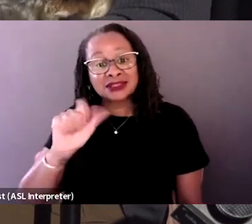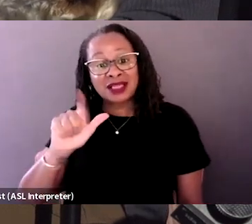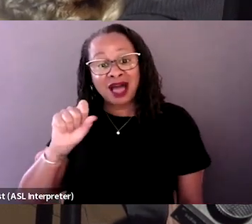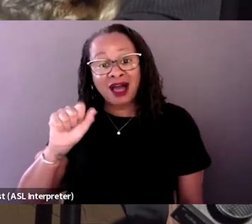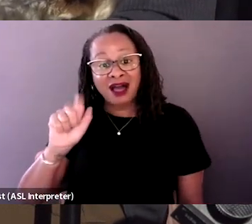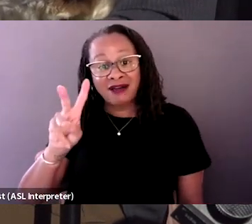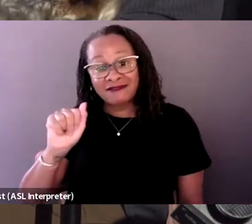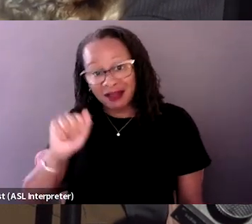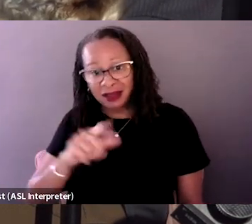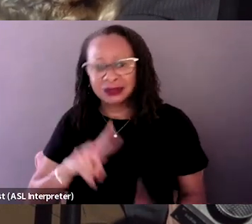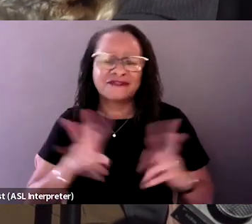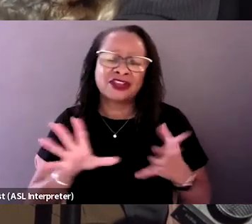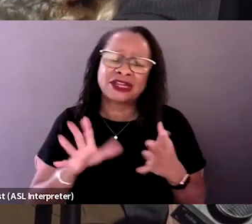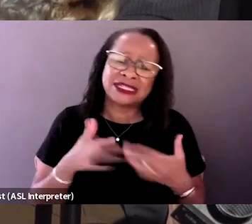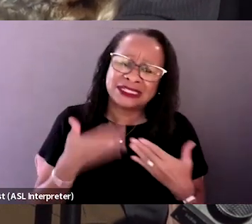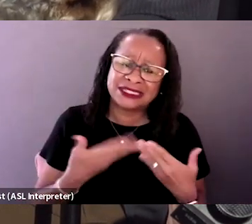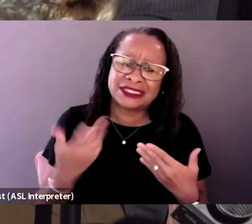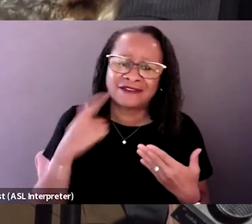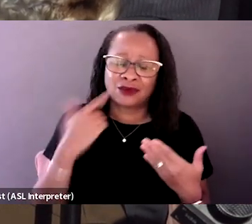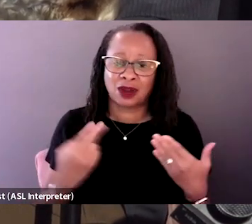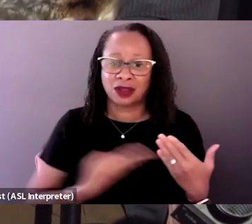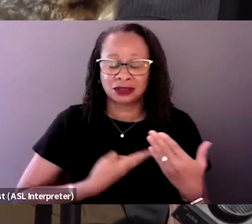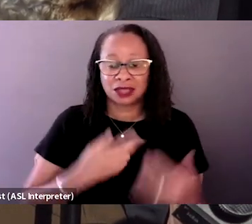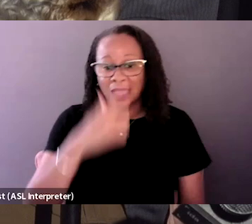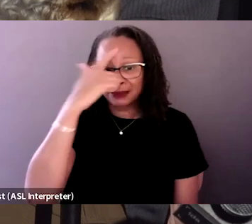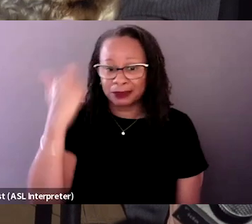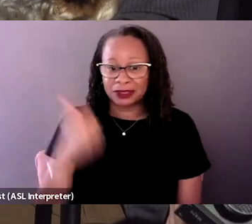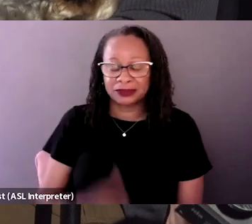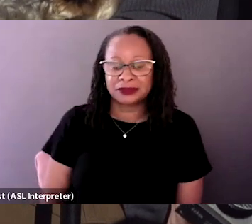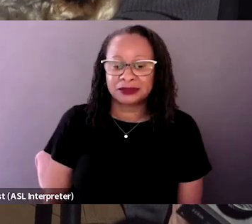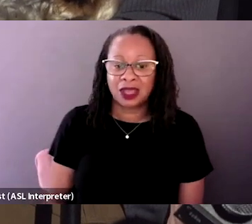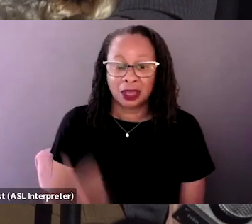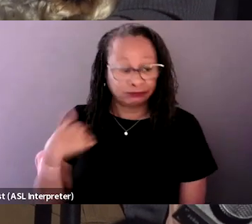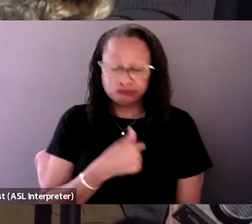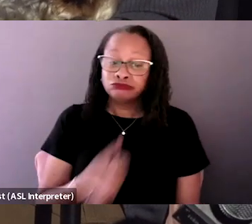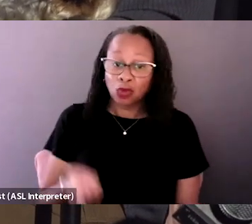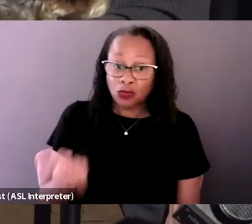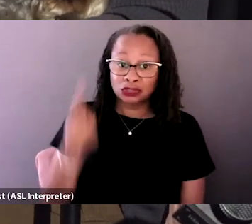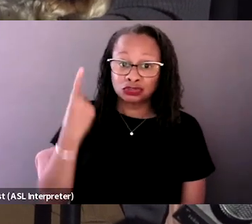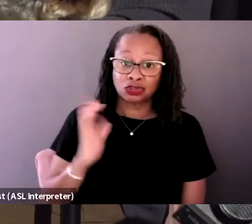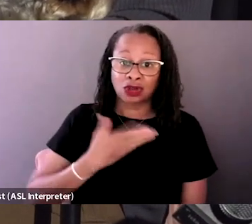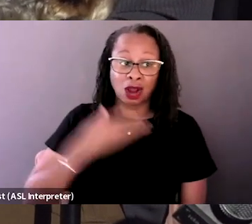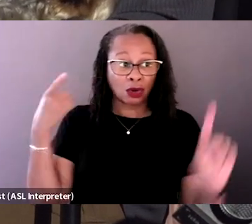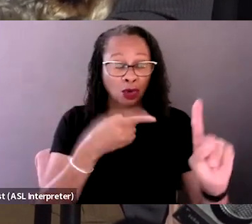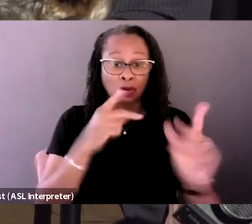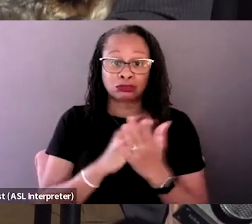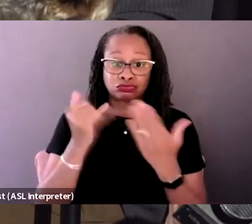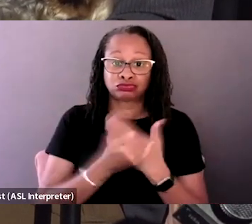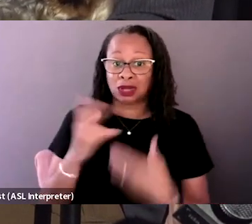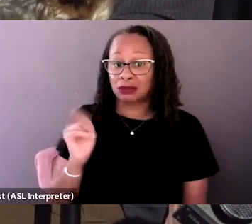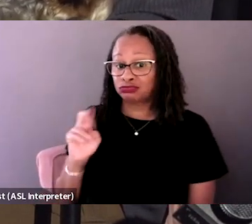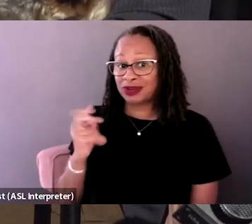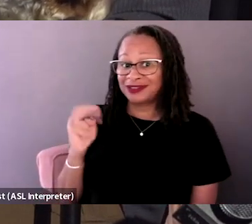It was really easy for us because we understood our